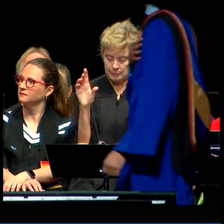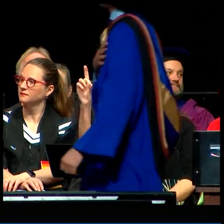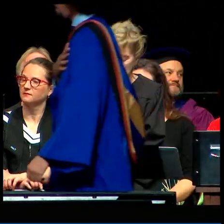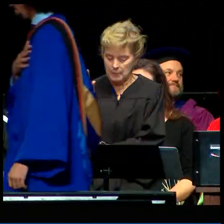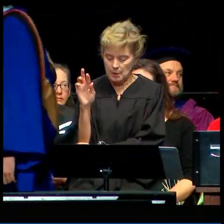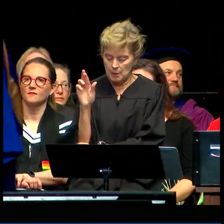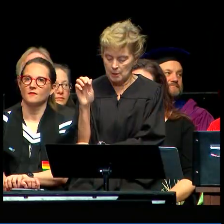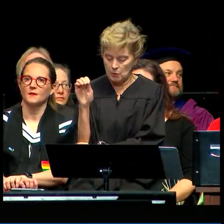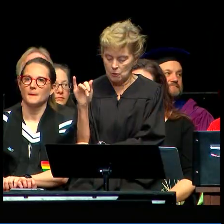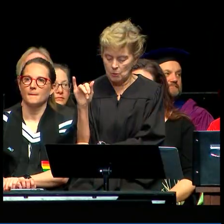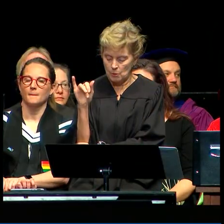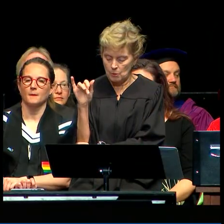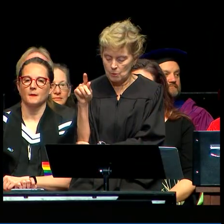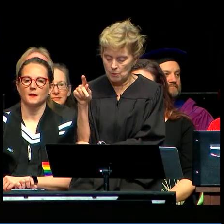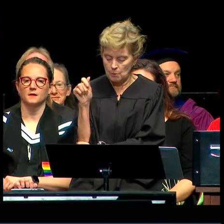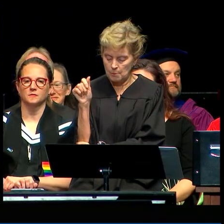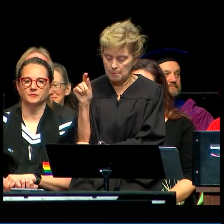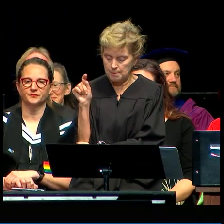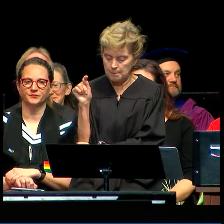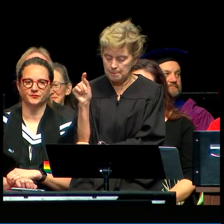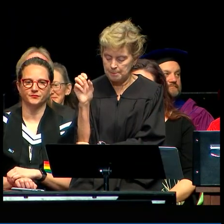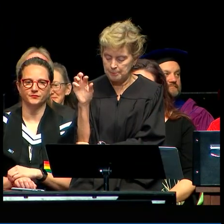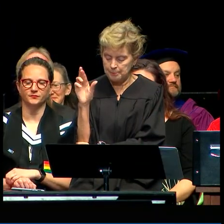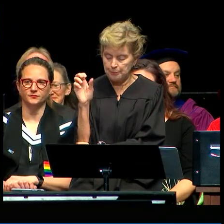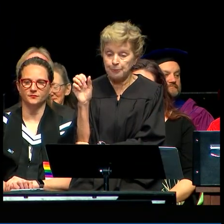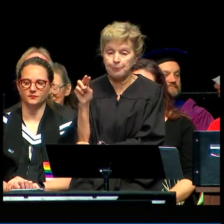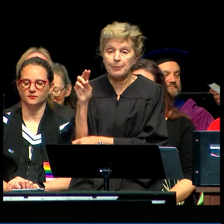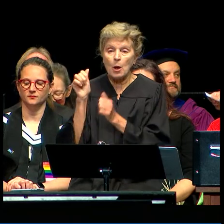Dre Paulin Patterson, with distinction.